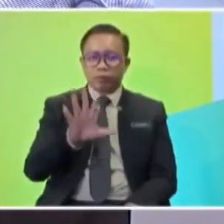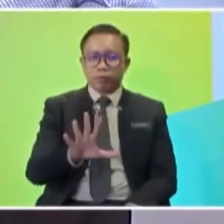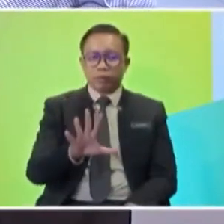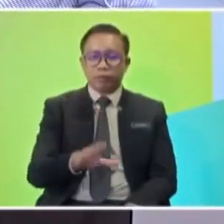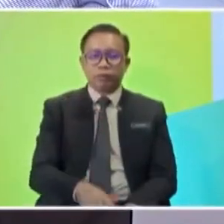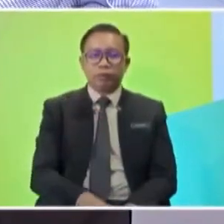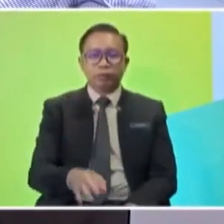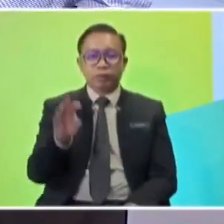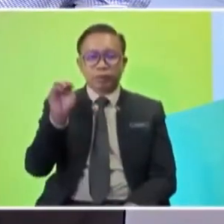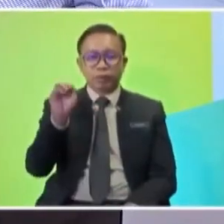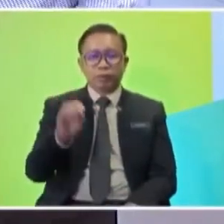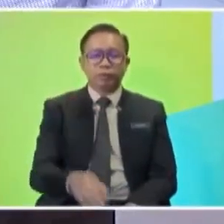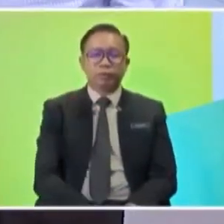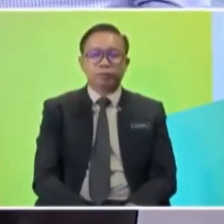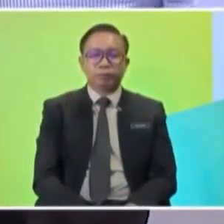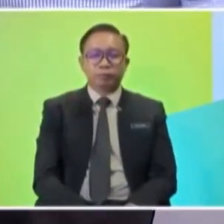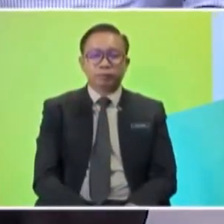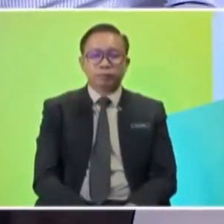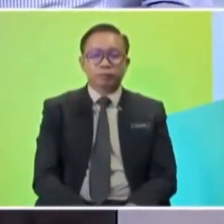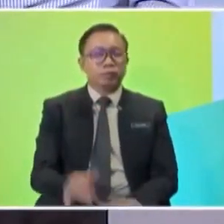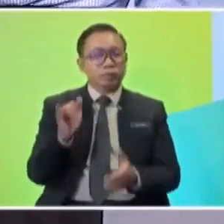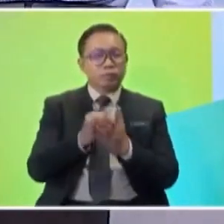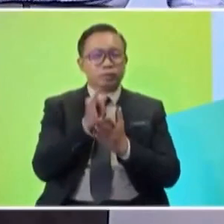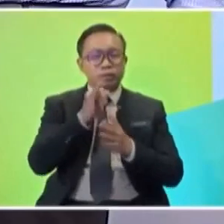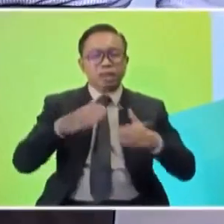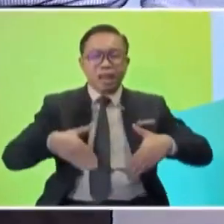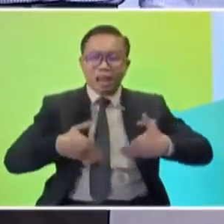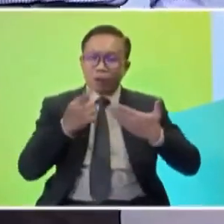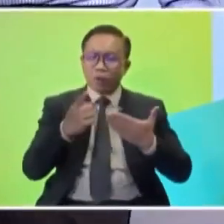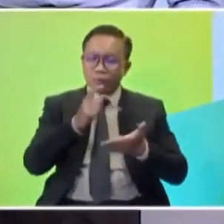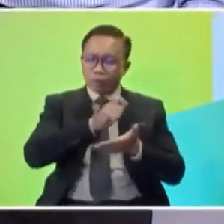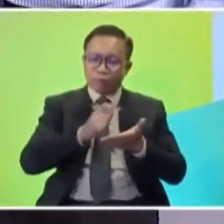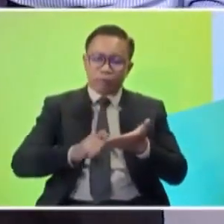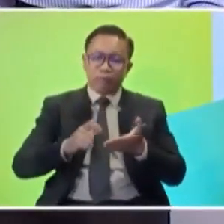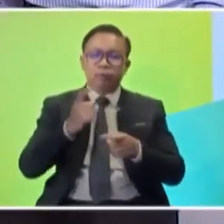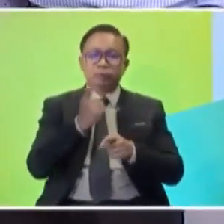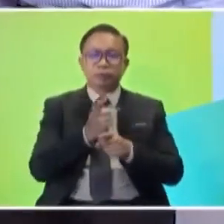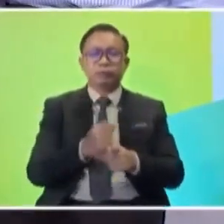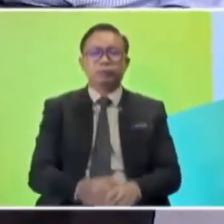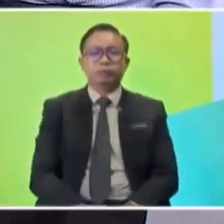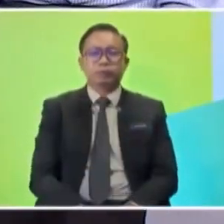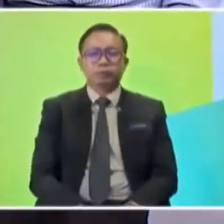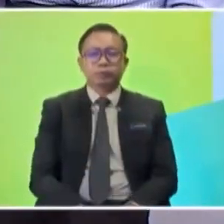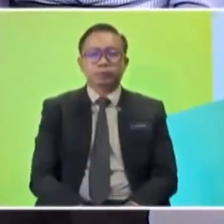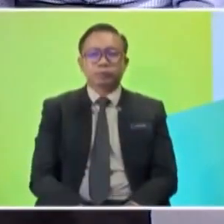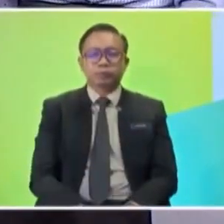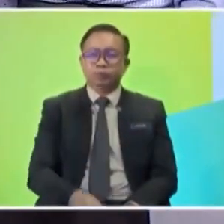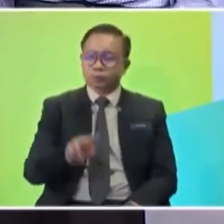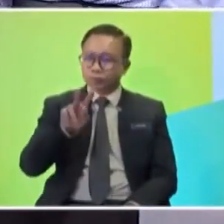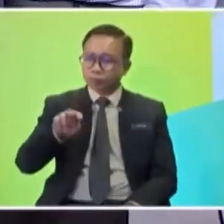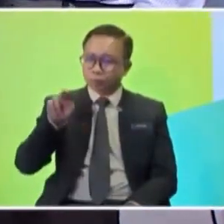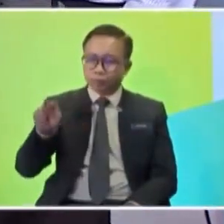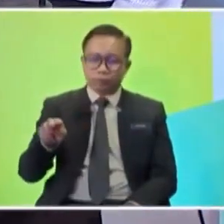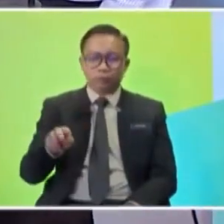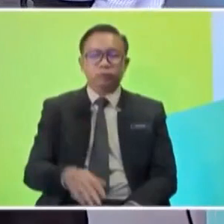5 meter. So this is how you do standard written method for this question. Okay, so pupils are expected